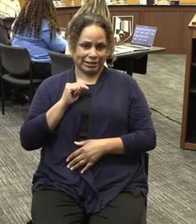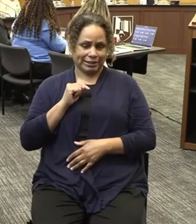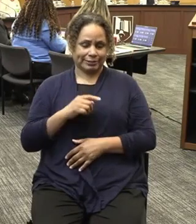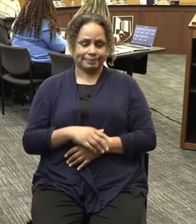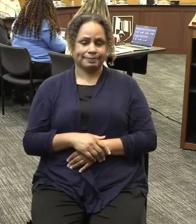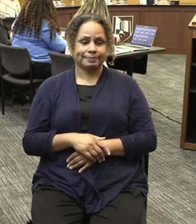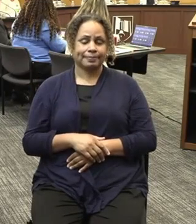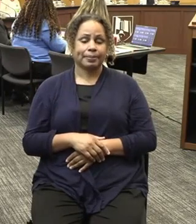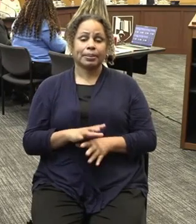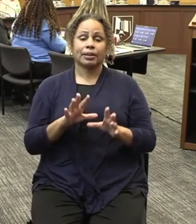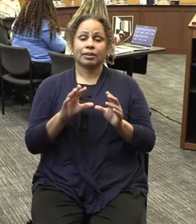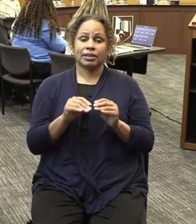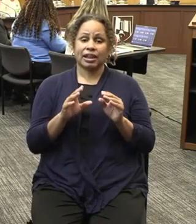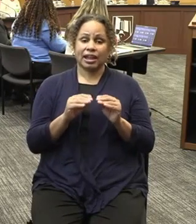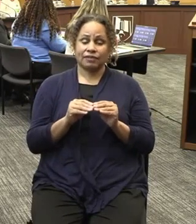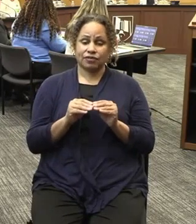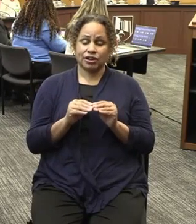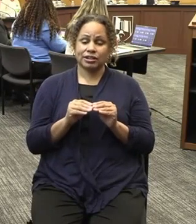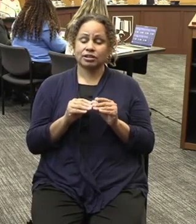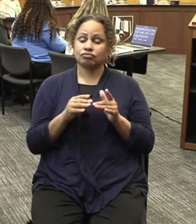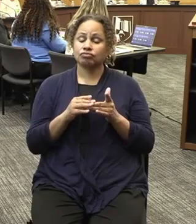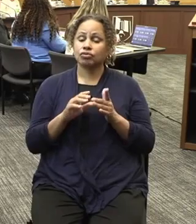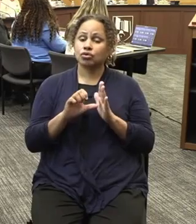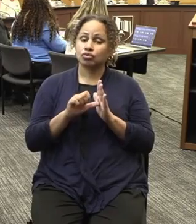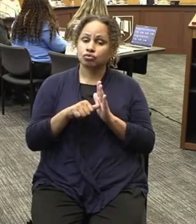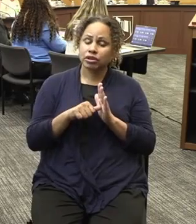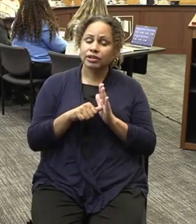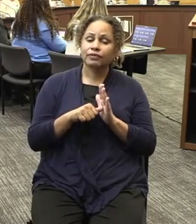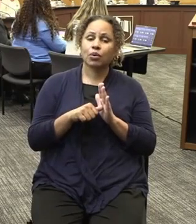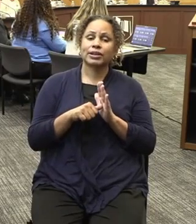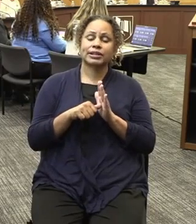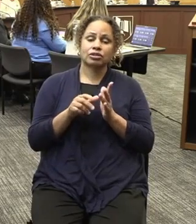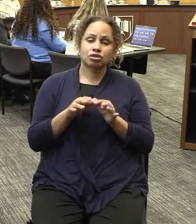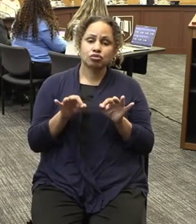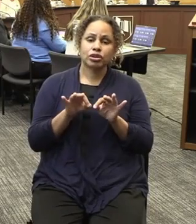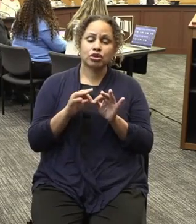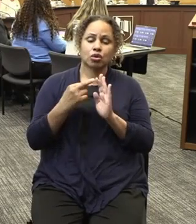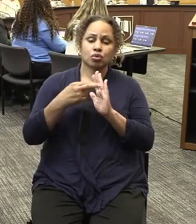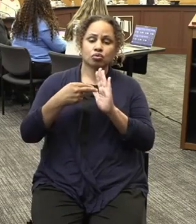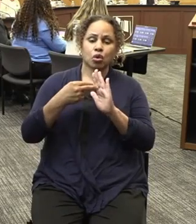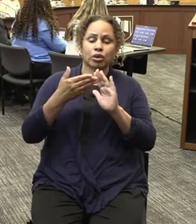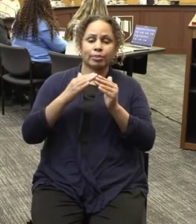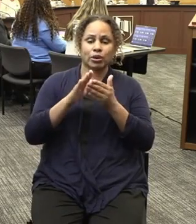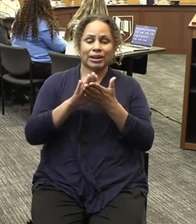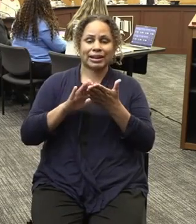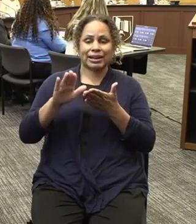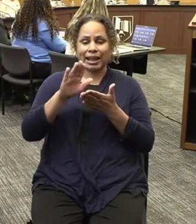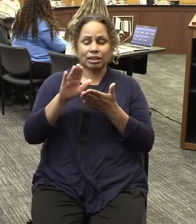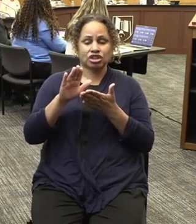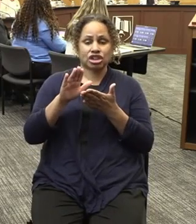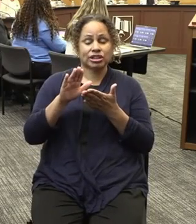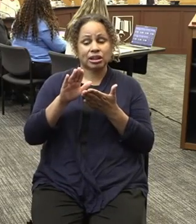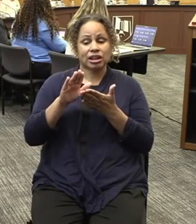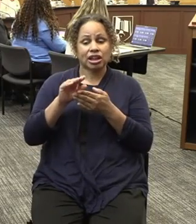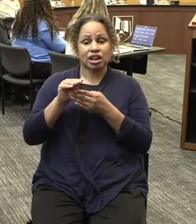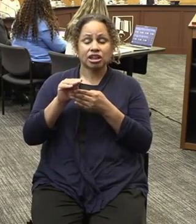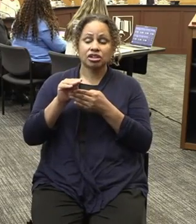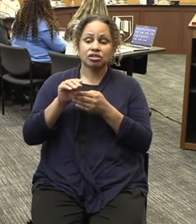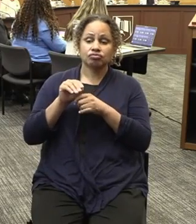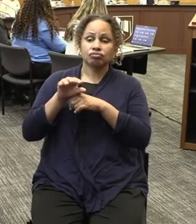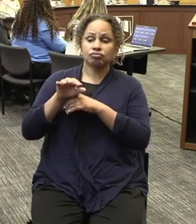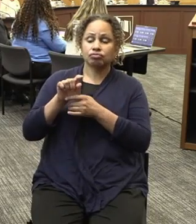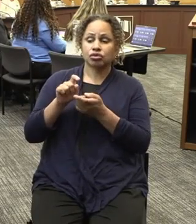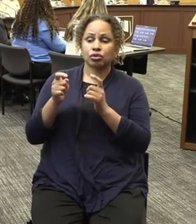The conference reinforced the critical role community colleges play in transforming lives through